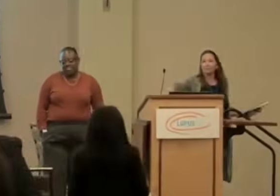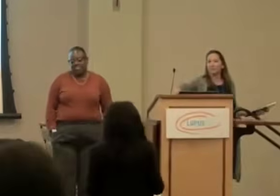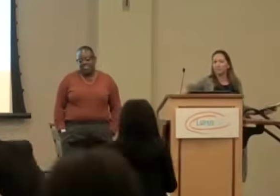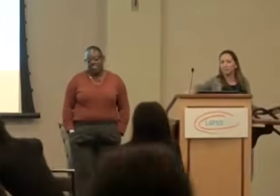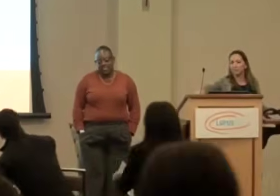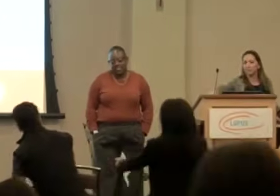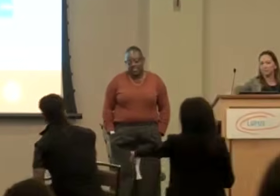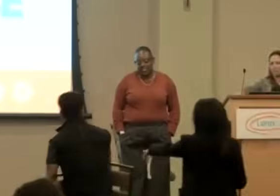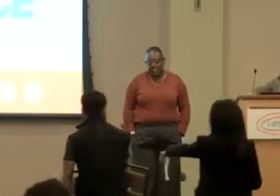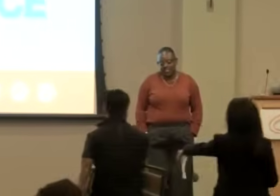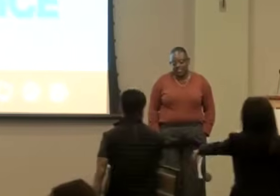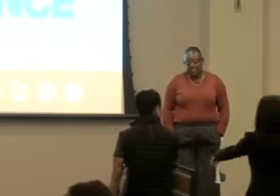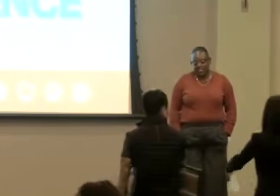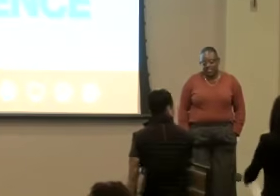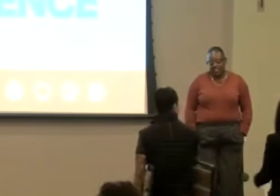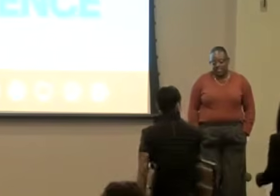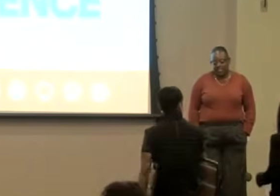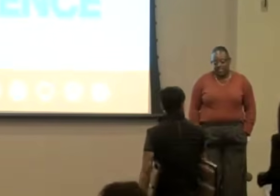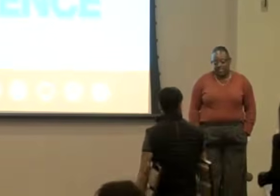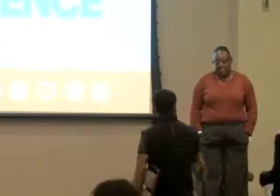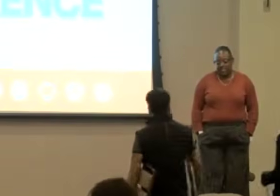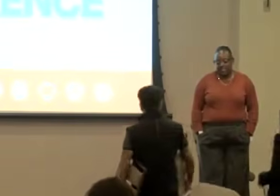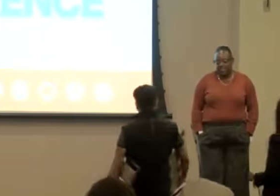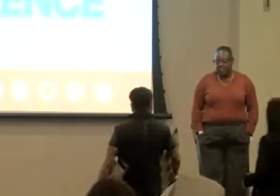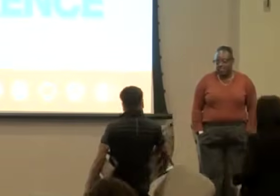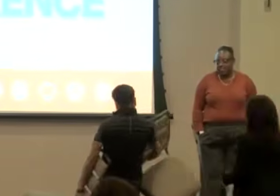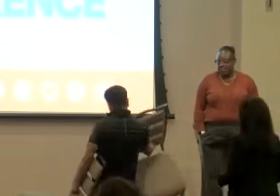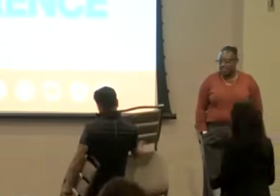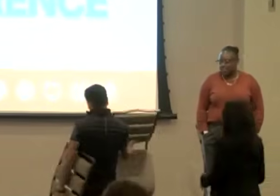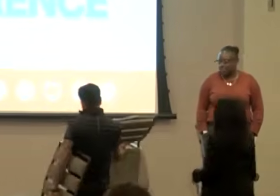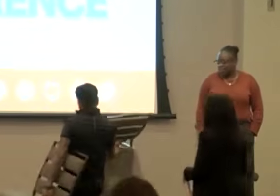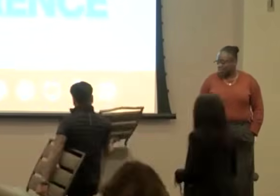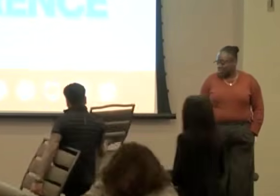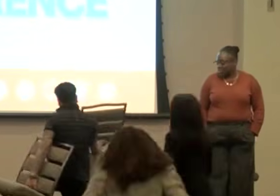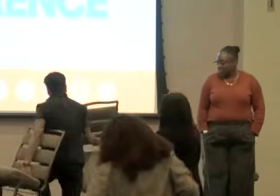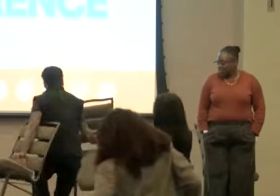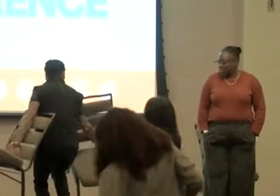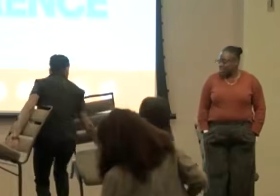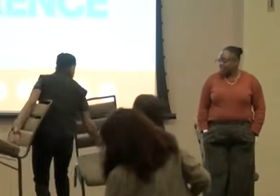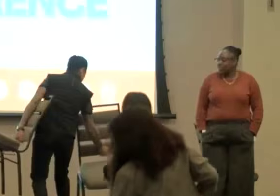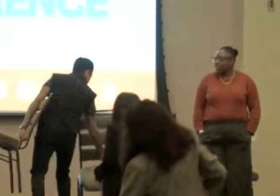We can put it right in front if you want. You want to go on the, or? Yeah, on the stage. Oh, on the stage.